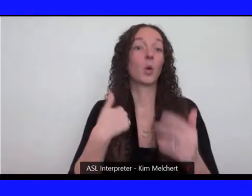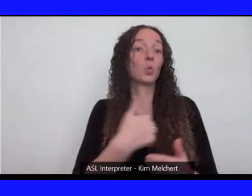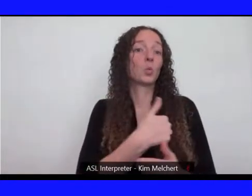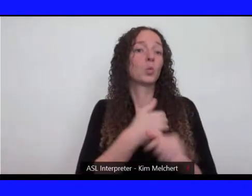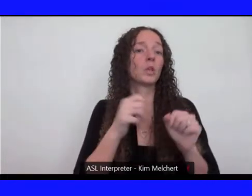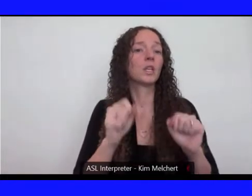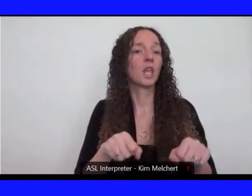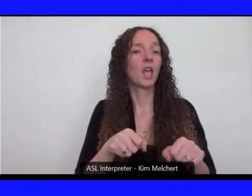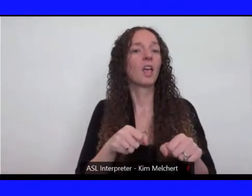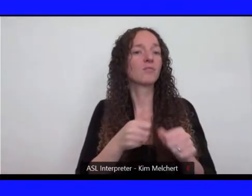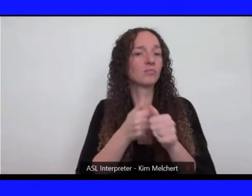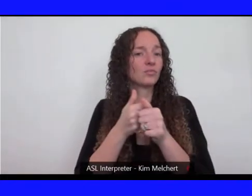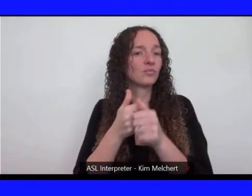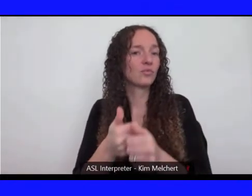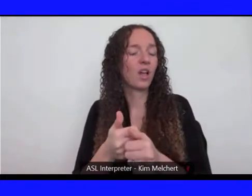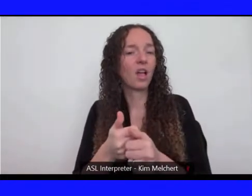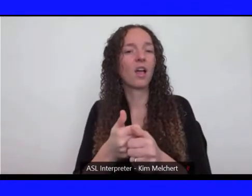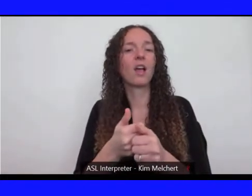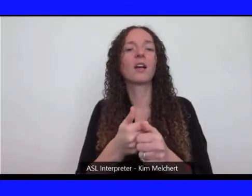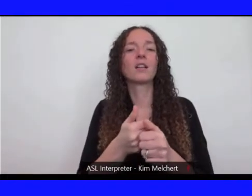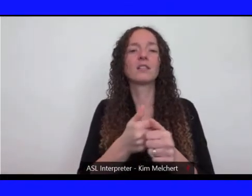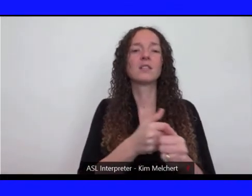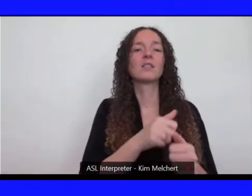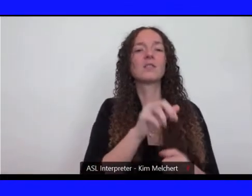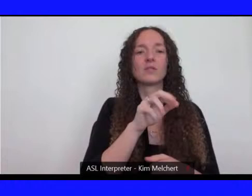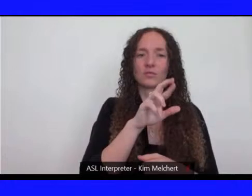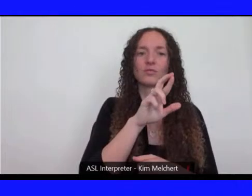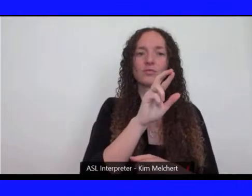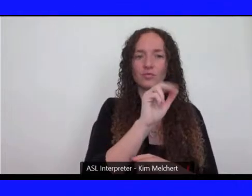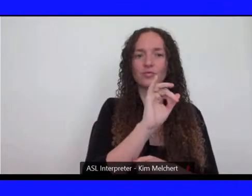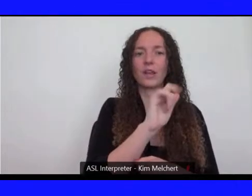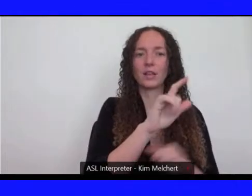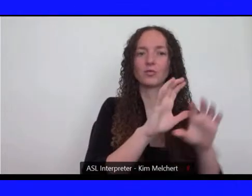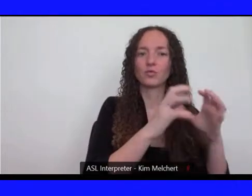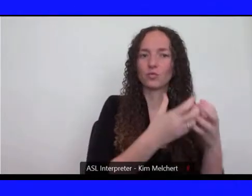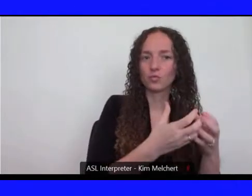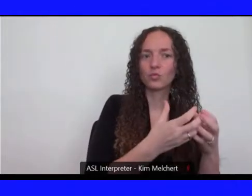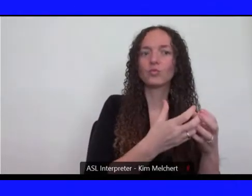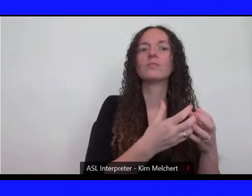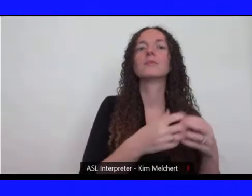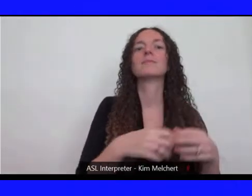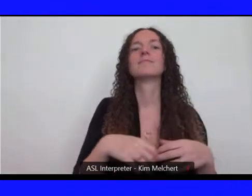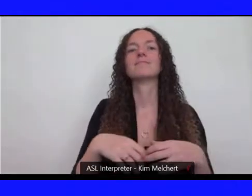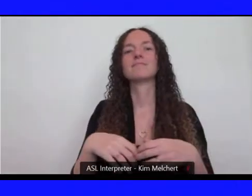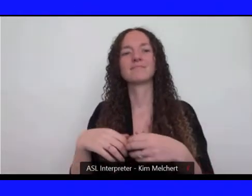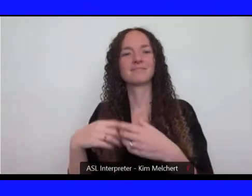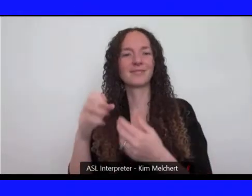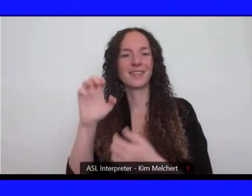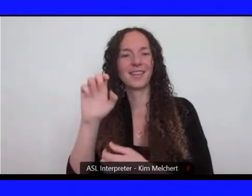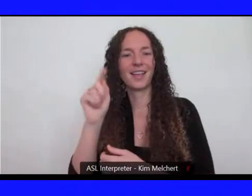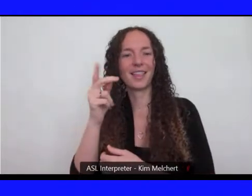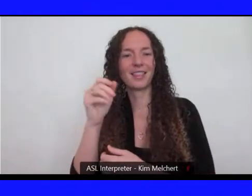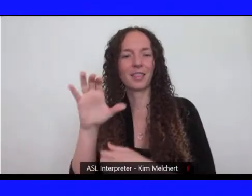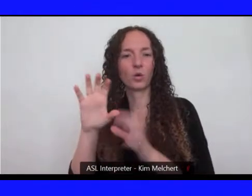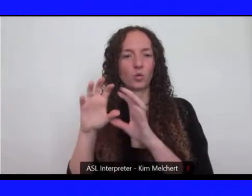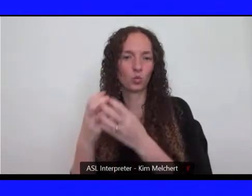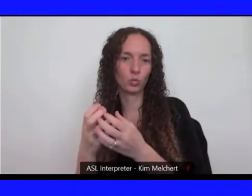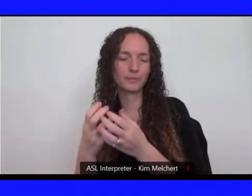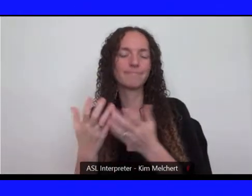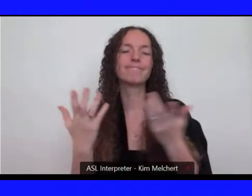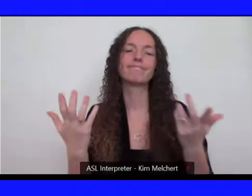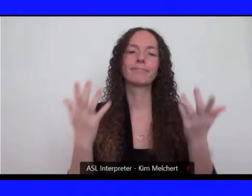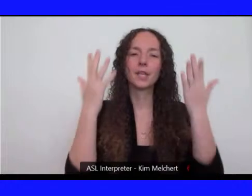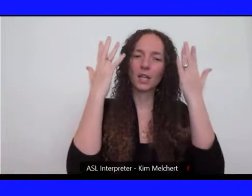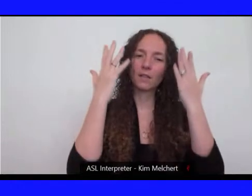other as their racial and ethnic group, just a word of caution internally, I don't know how